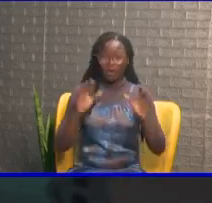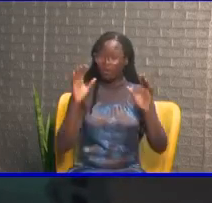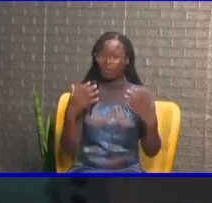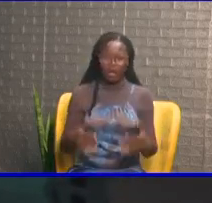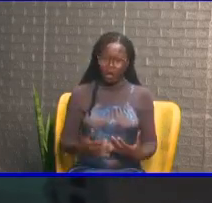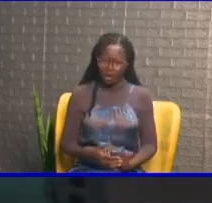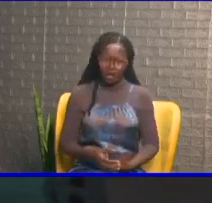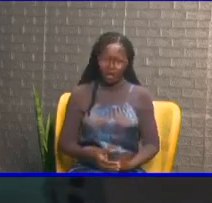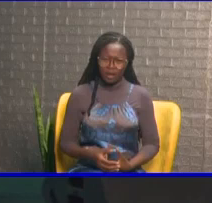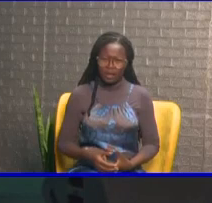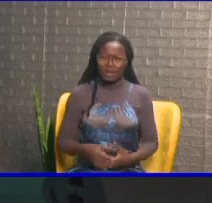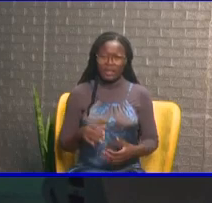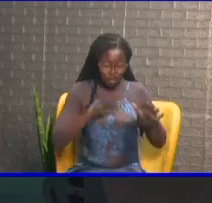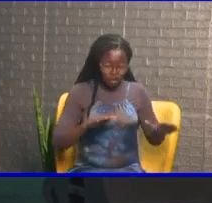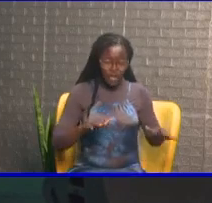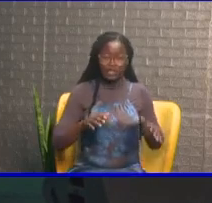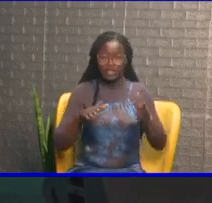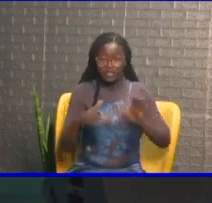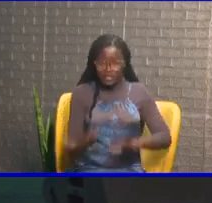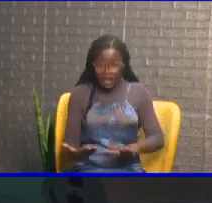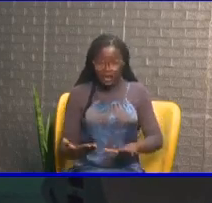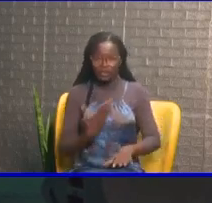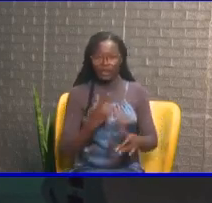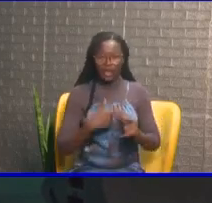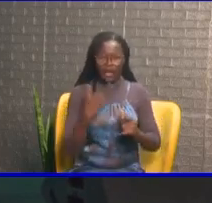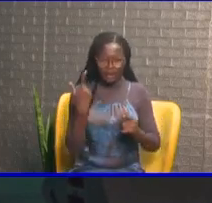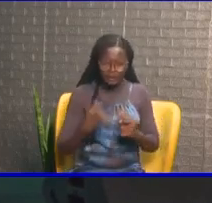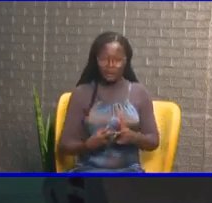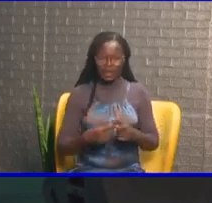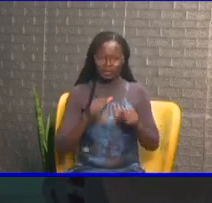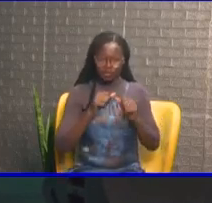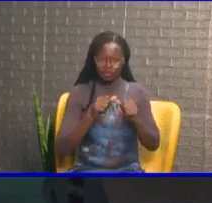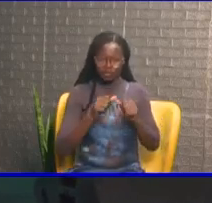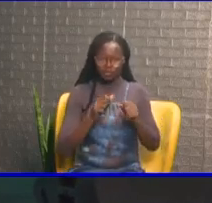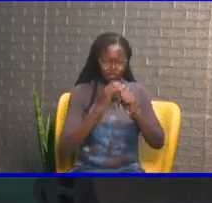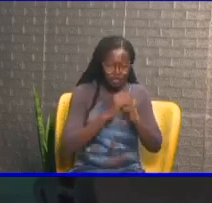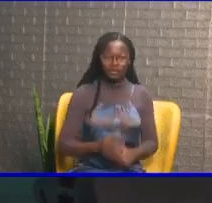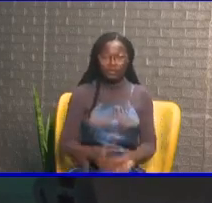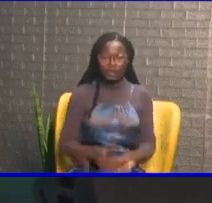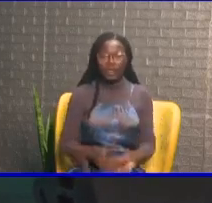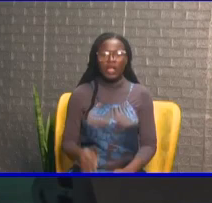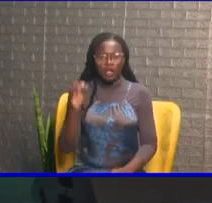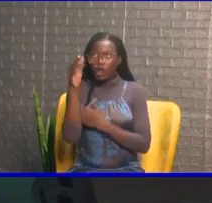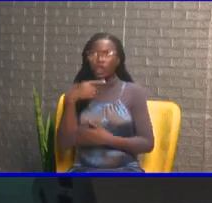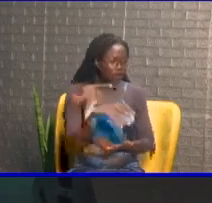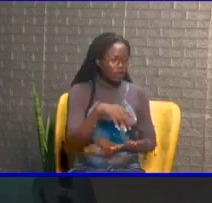the child died, I said, you will die. After the child died, he came back and said, okay, you have killed the child, here is worship now.